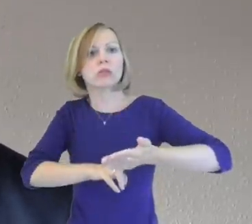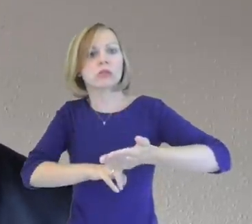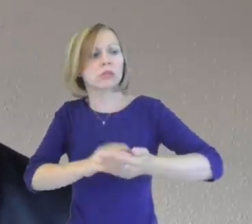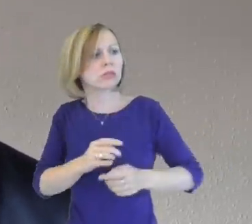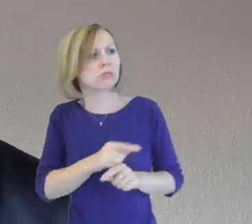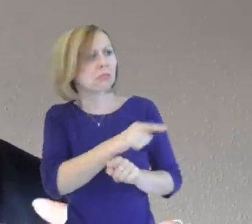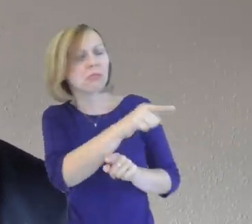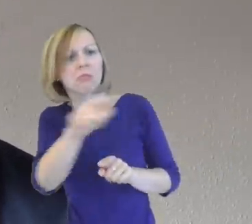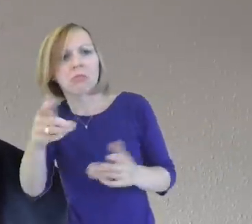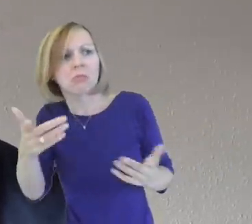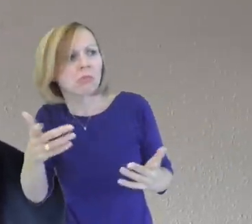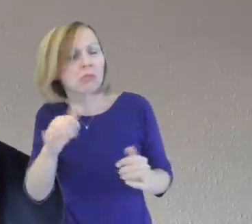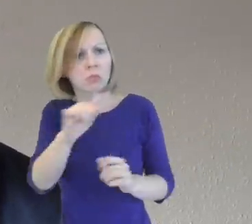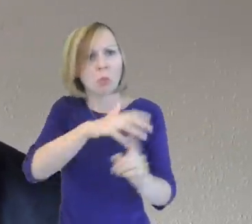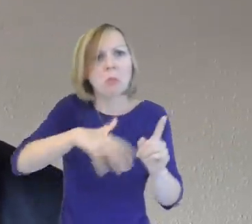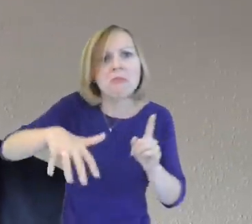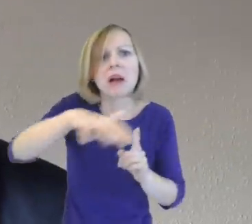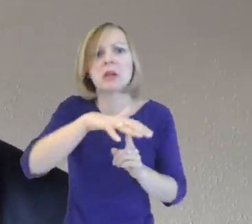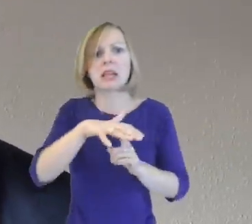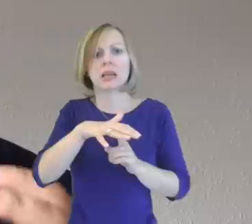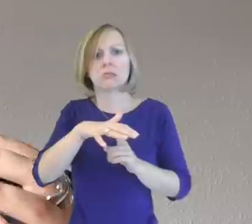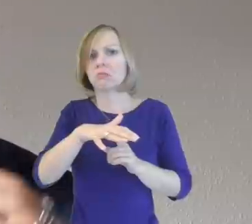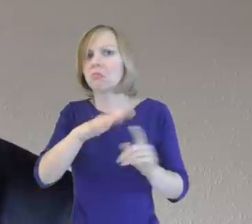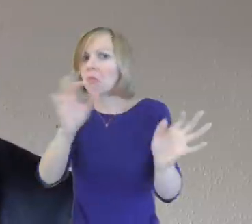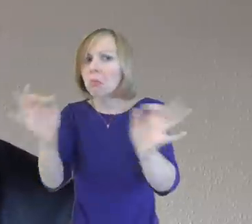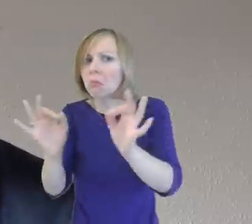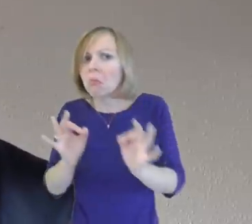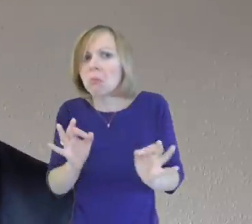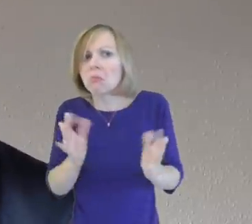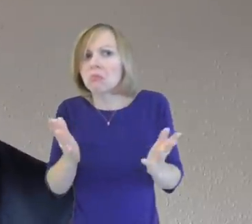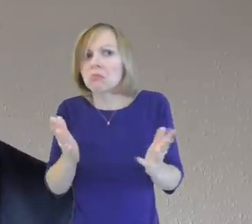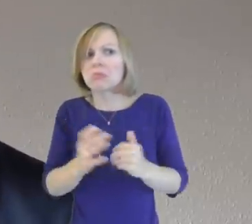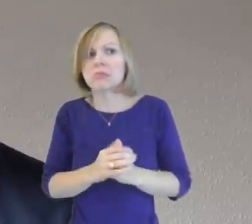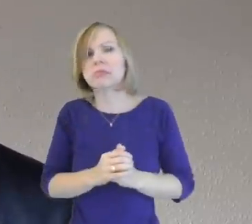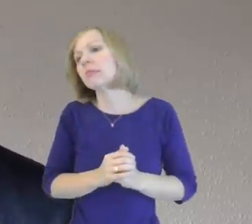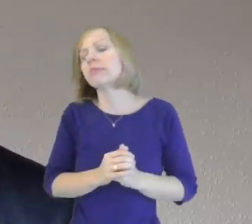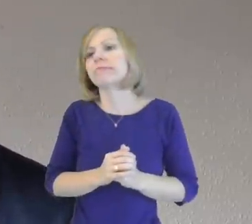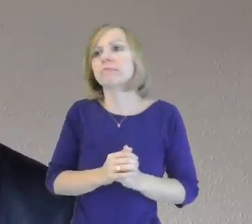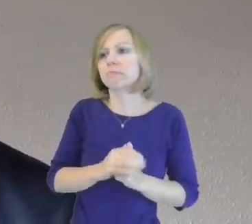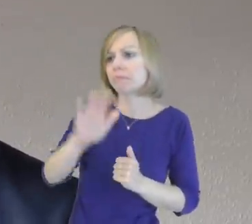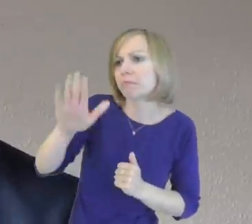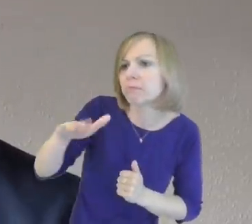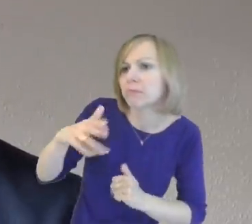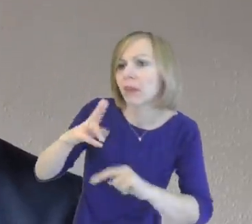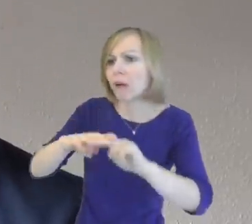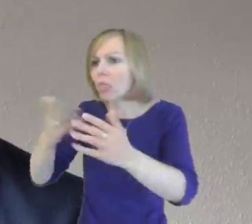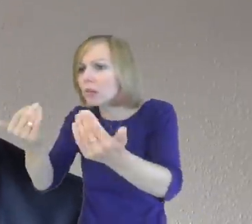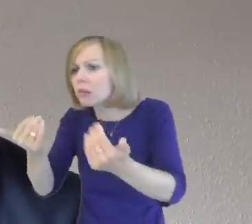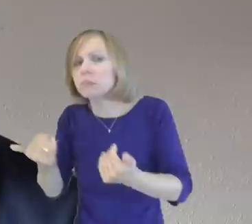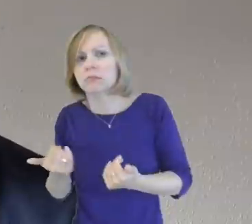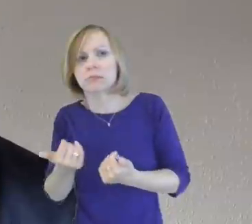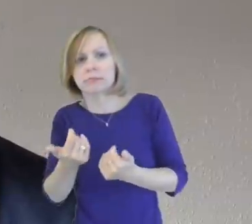said unto her, "There is none of thy kindred that is called by this name." And they made signs to his